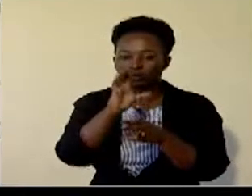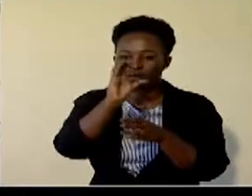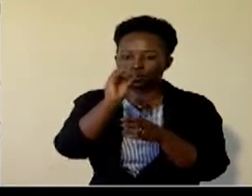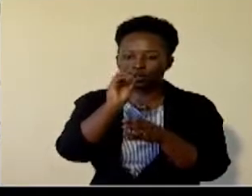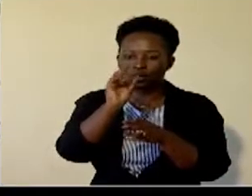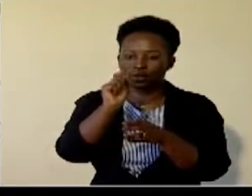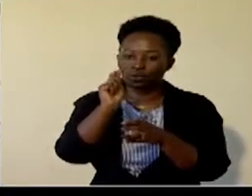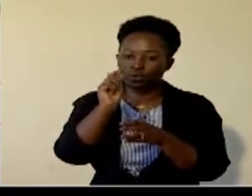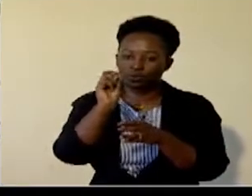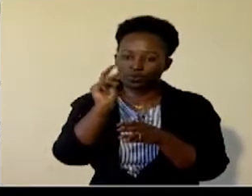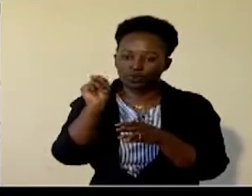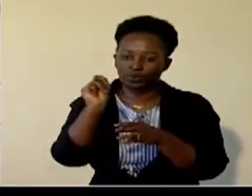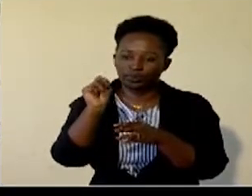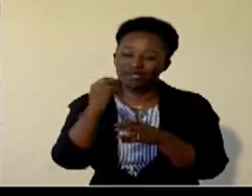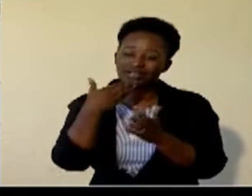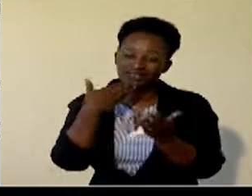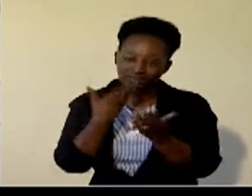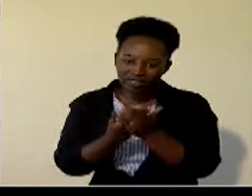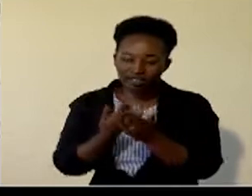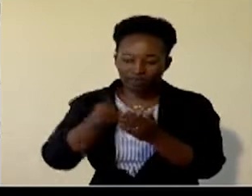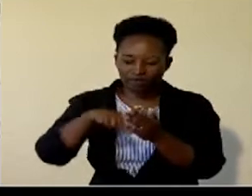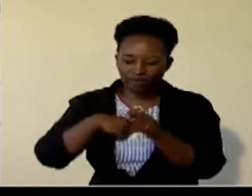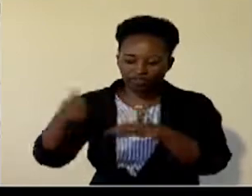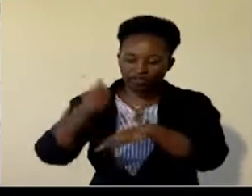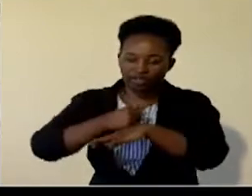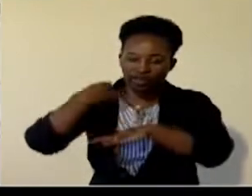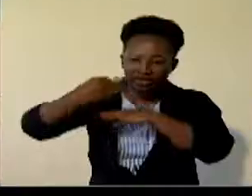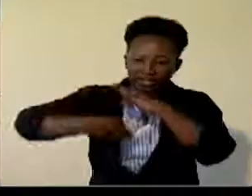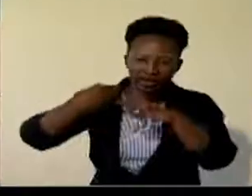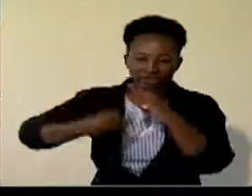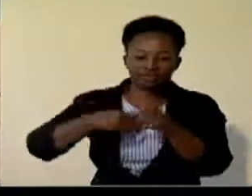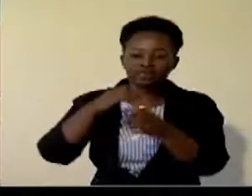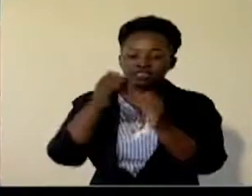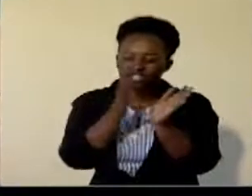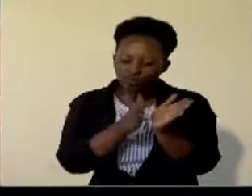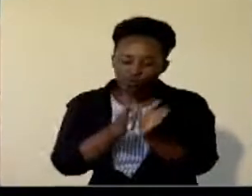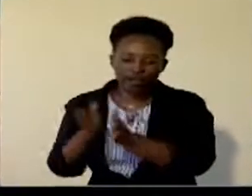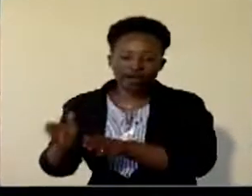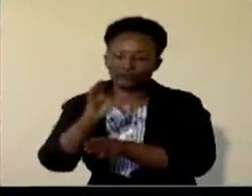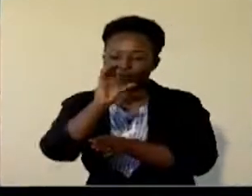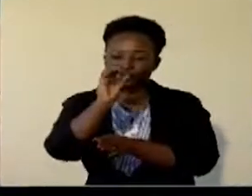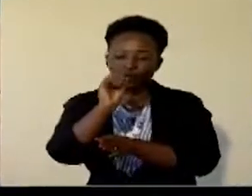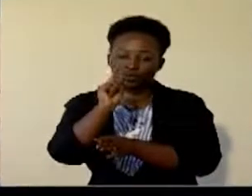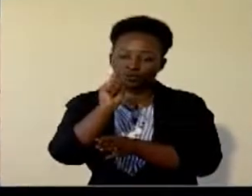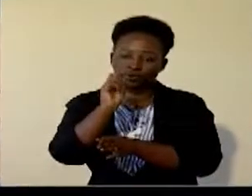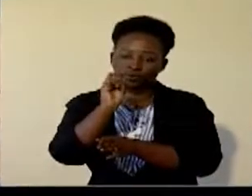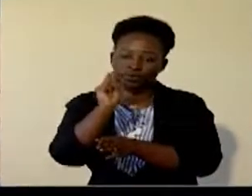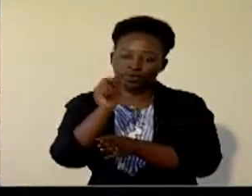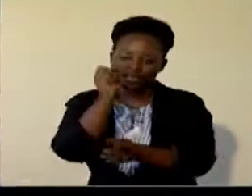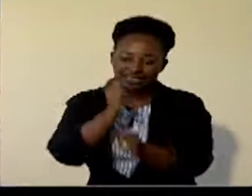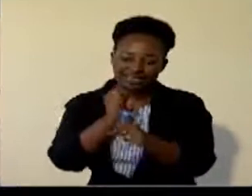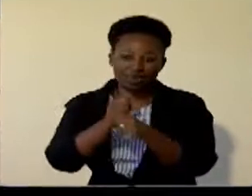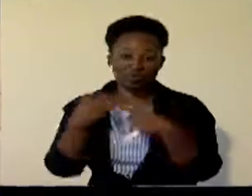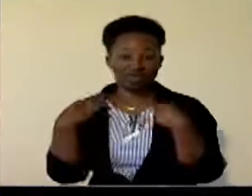we manufacture cotton, we process cotton into clothes. We produce clothes and